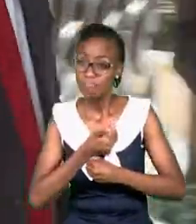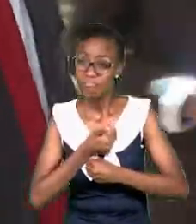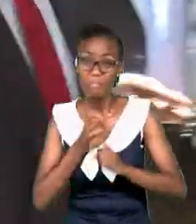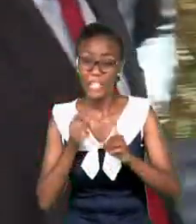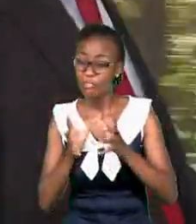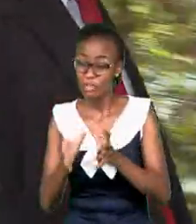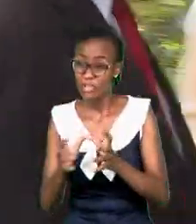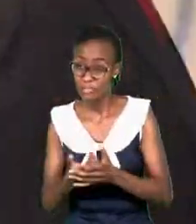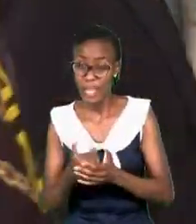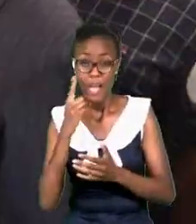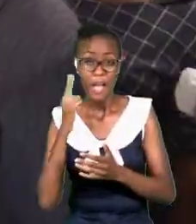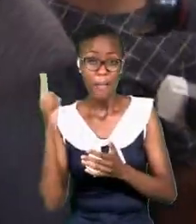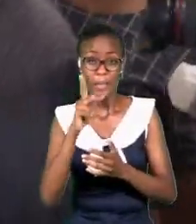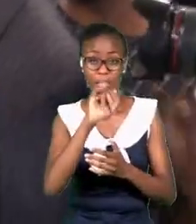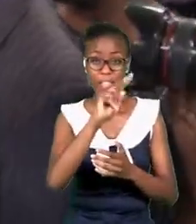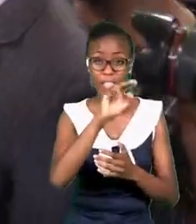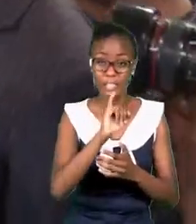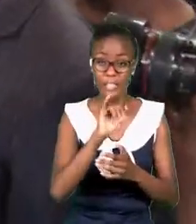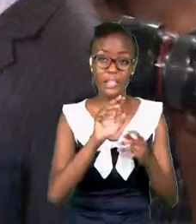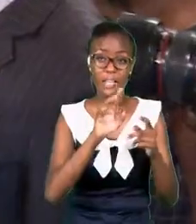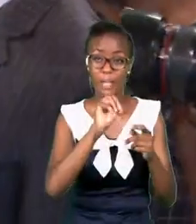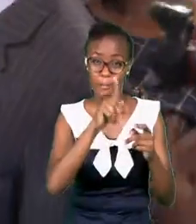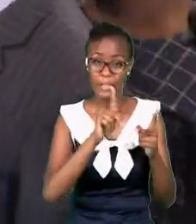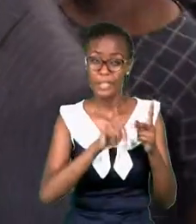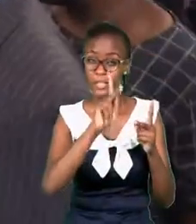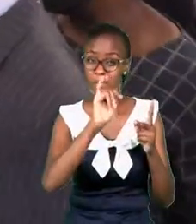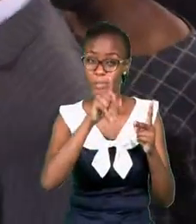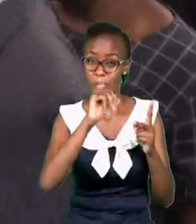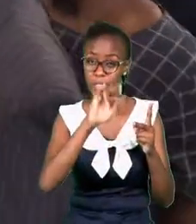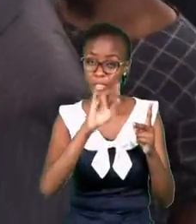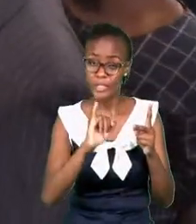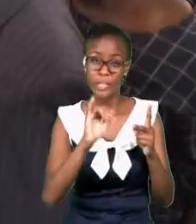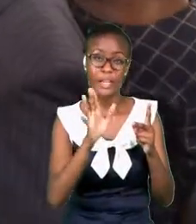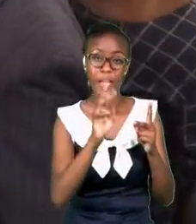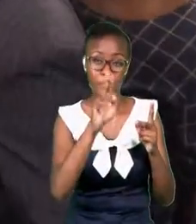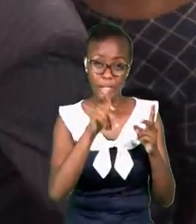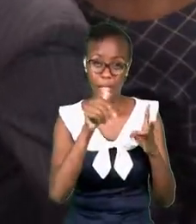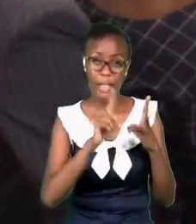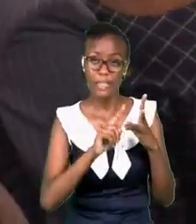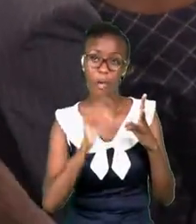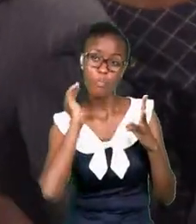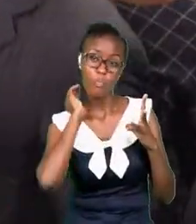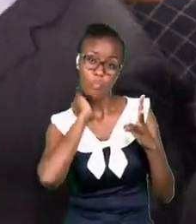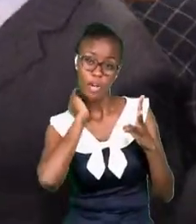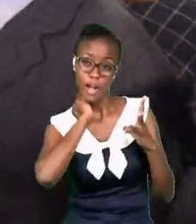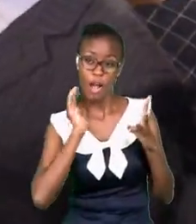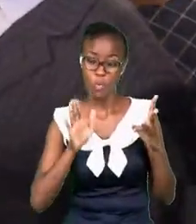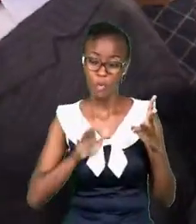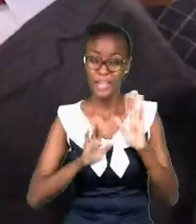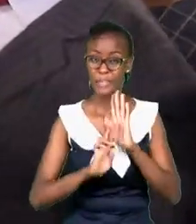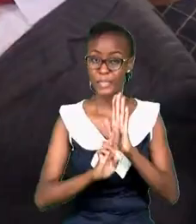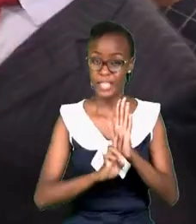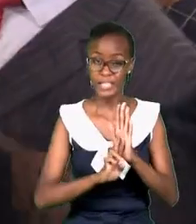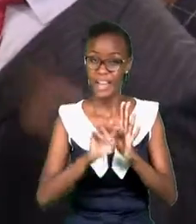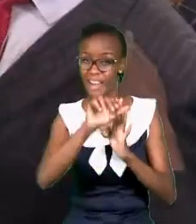by Kieni Member of Parliament Kanini Kega, Kipipiri Member of Parliament Amos Kimunya, and Muranga Women Representative Sabina Chege,